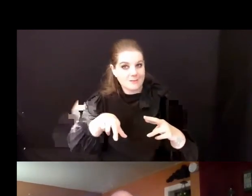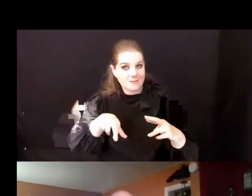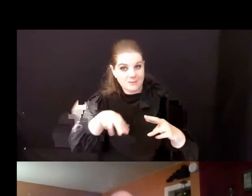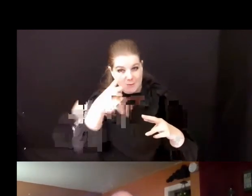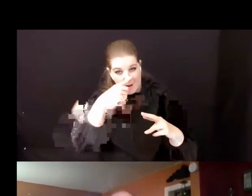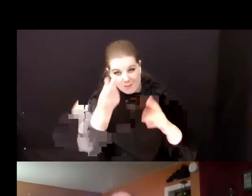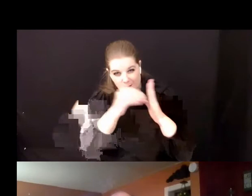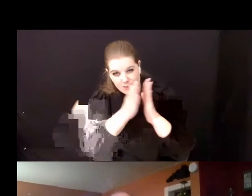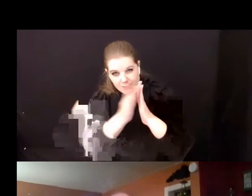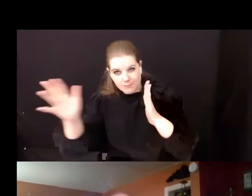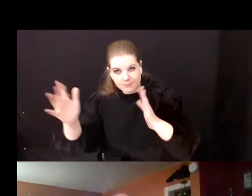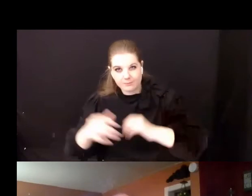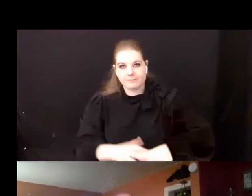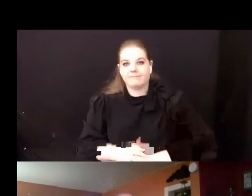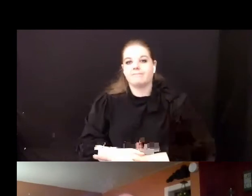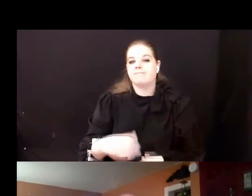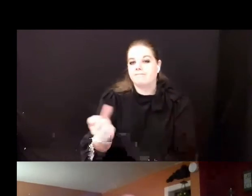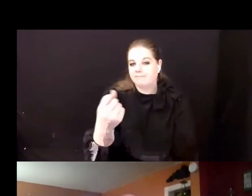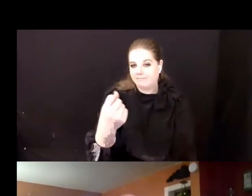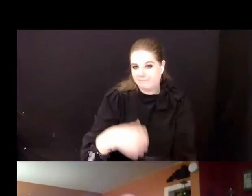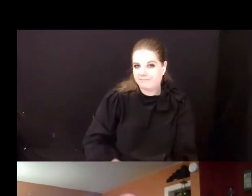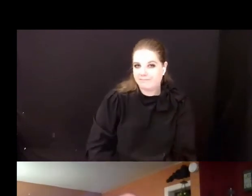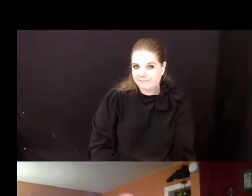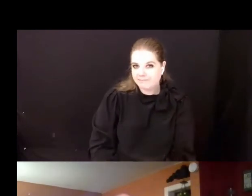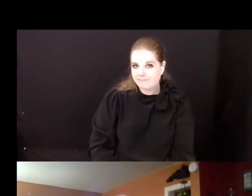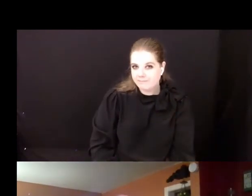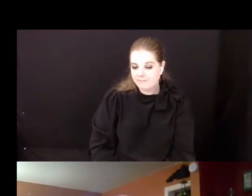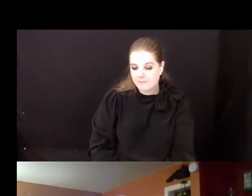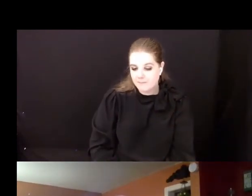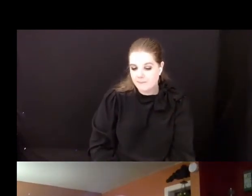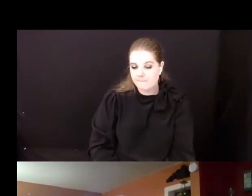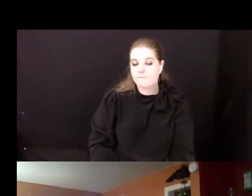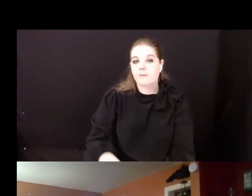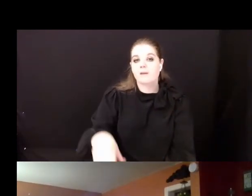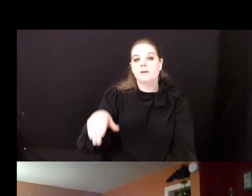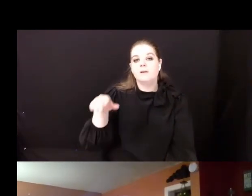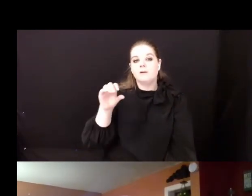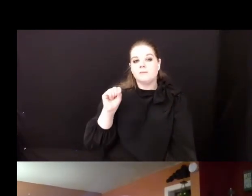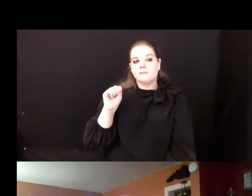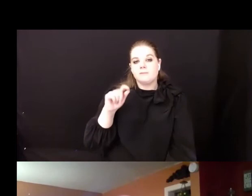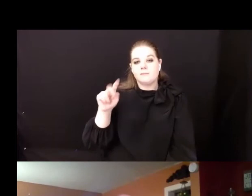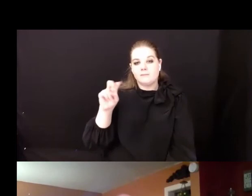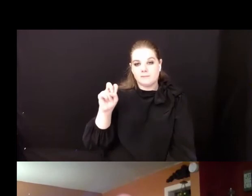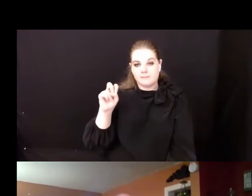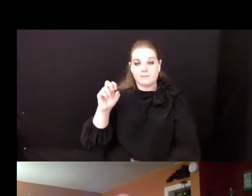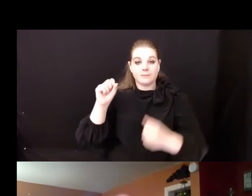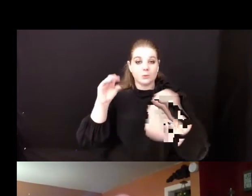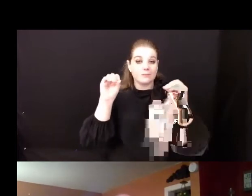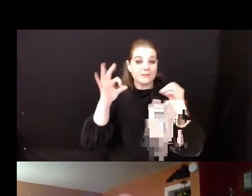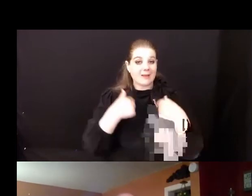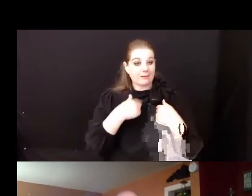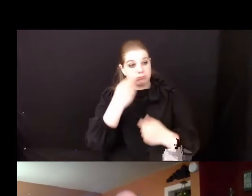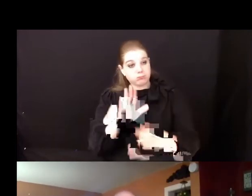again? Yes. Well, if I would say I'd want to be a tightrope